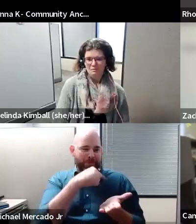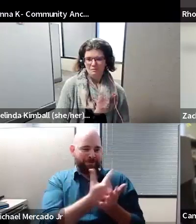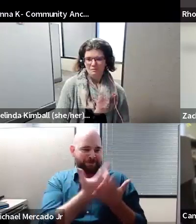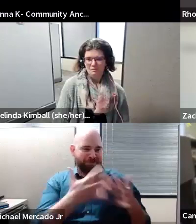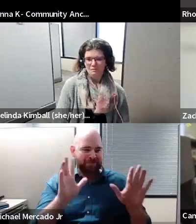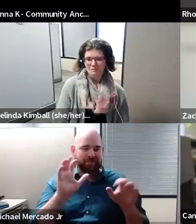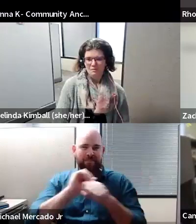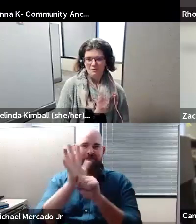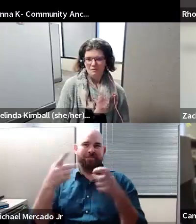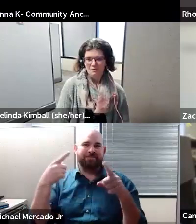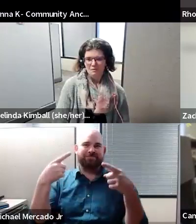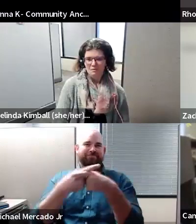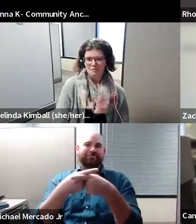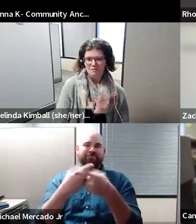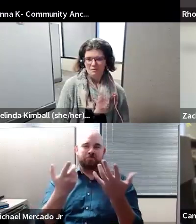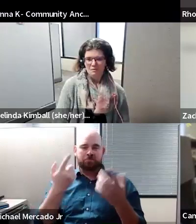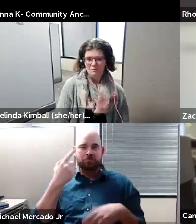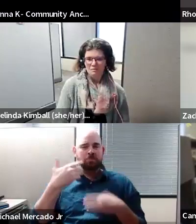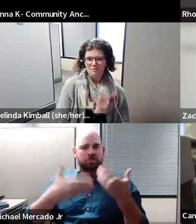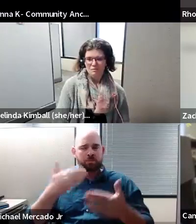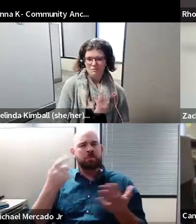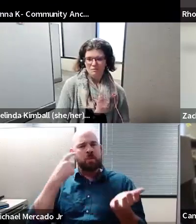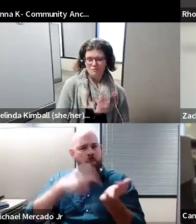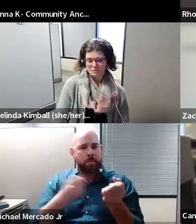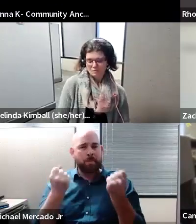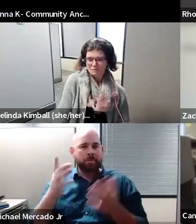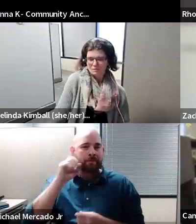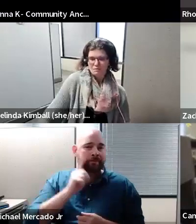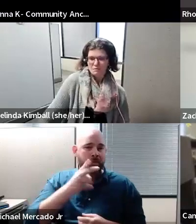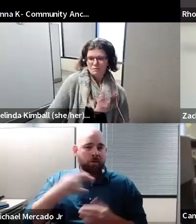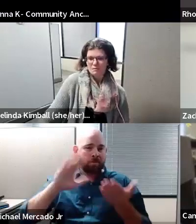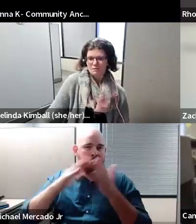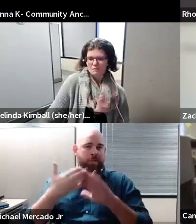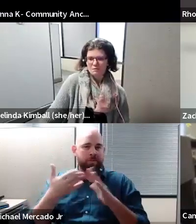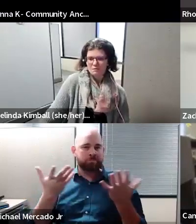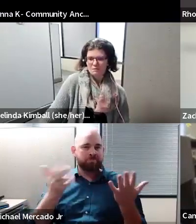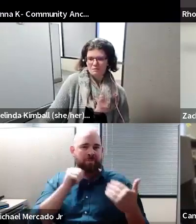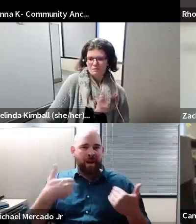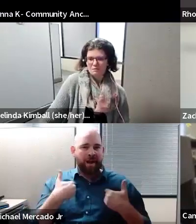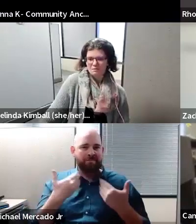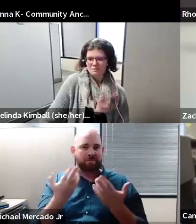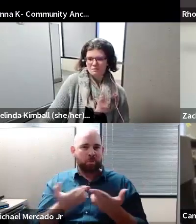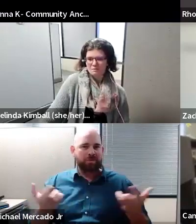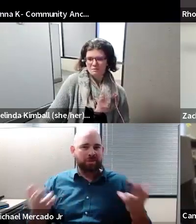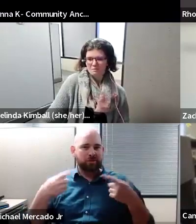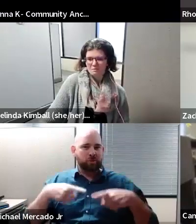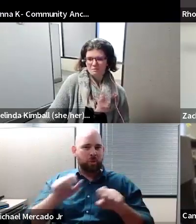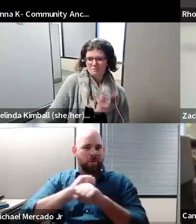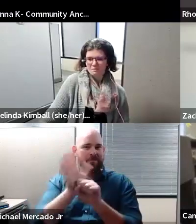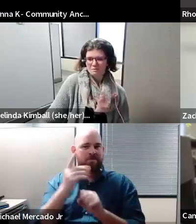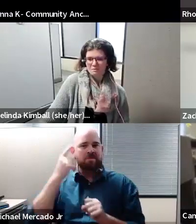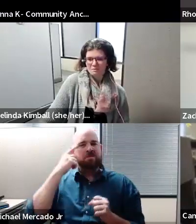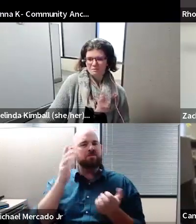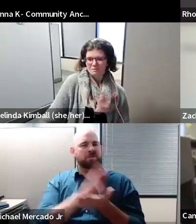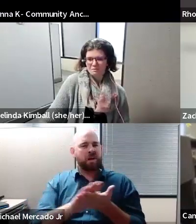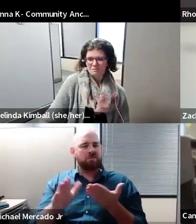goes. I graduated right at the end, right as COVID was starting, and the deaf and hard of